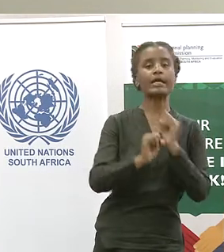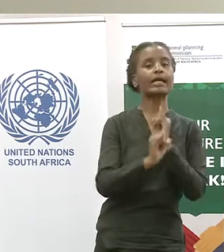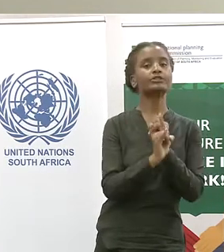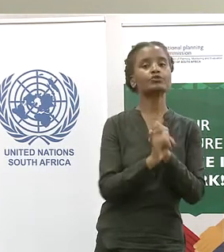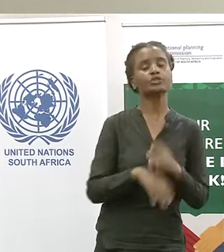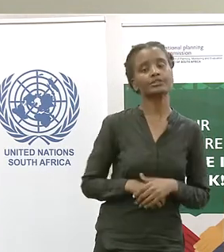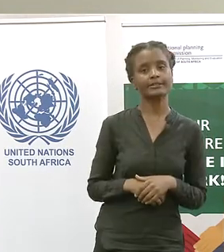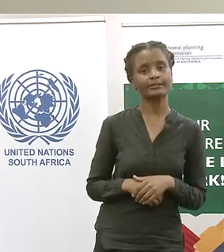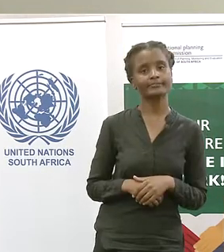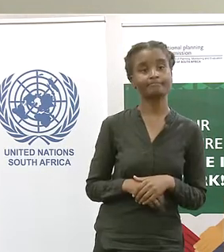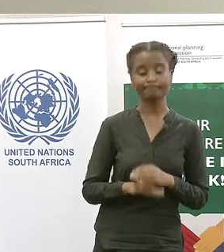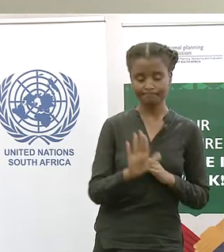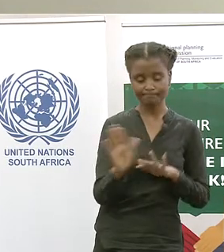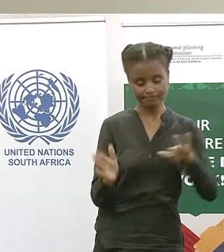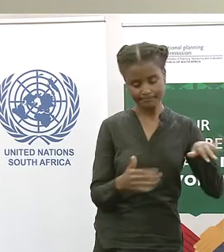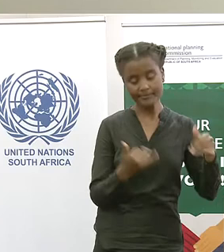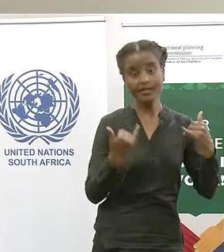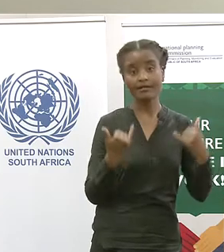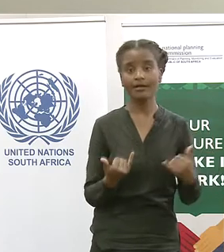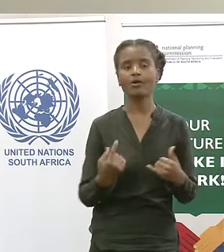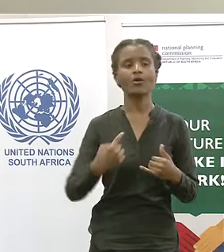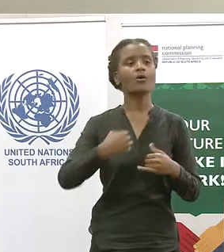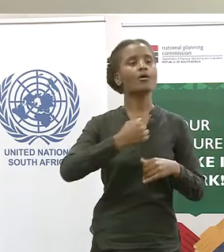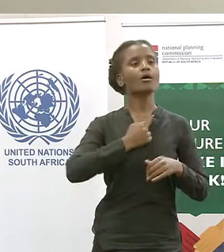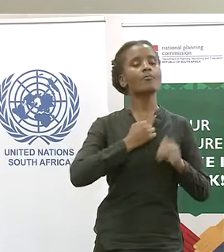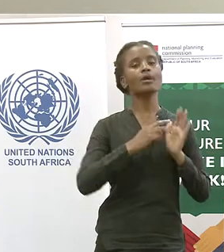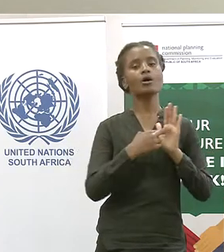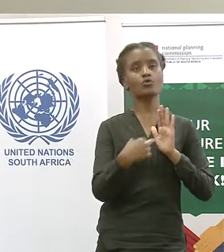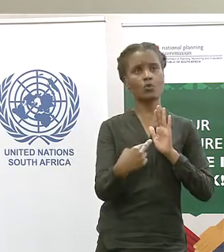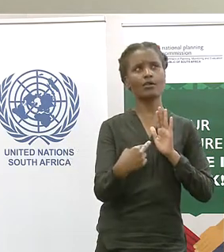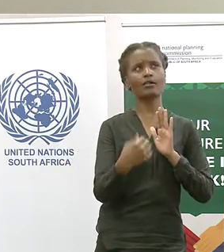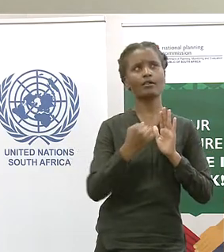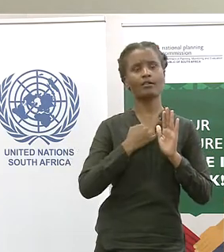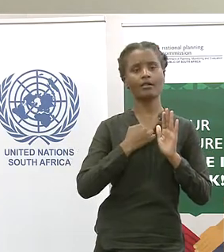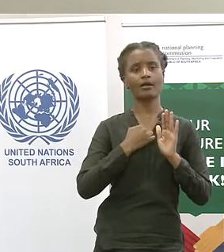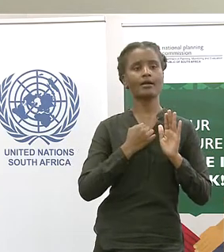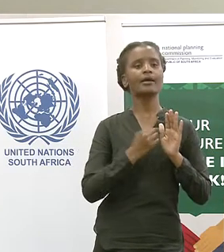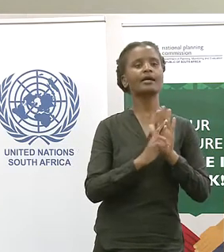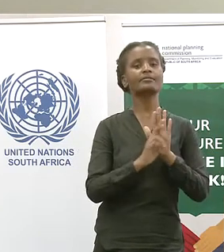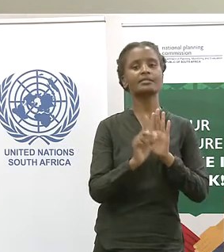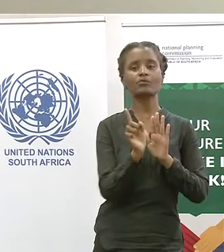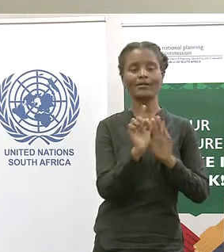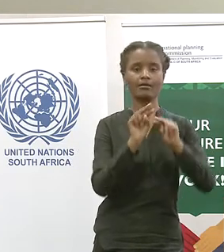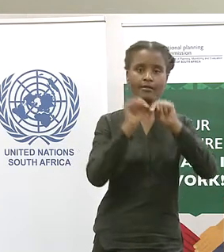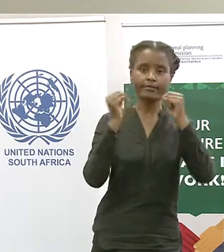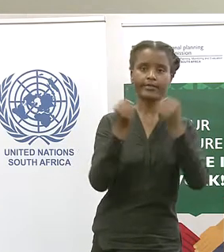to my role in terms of representing now the National Planning Commission.